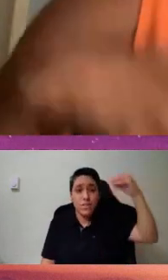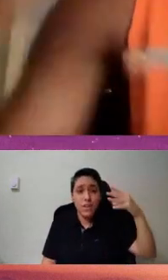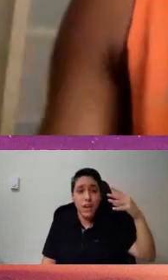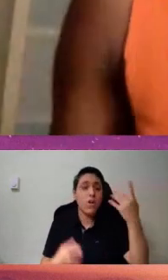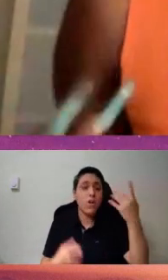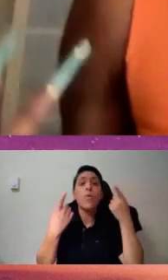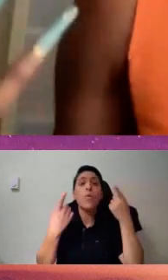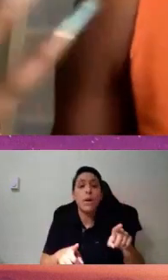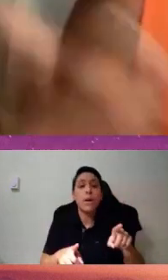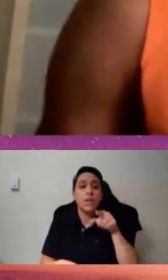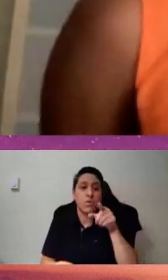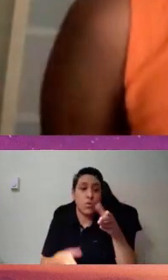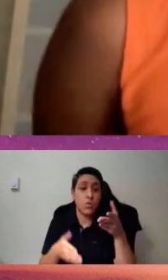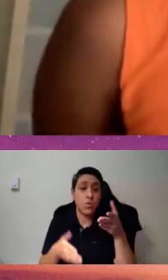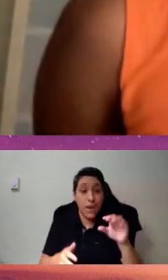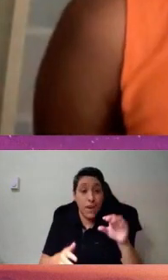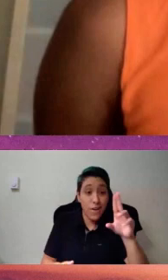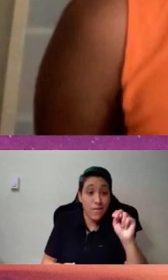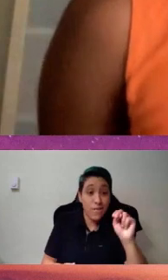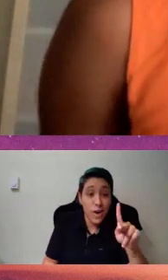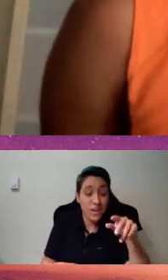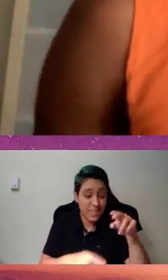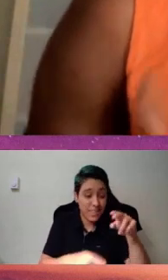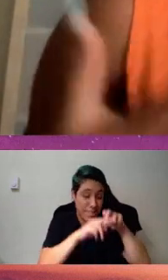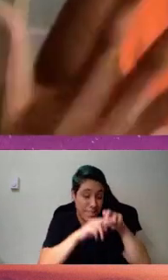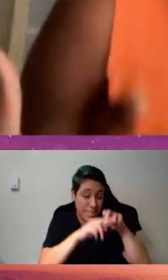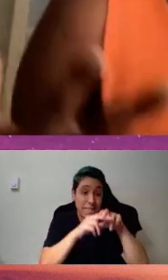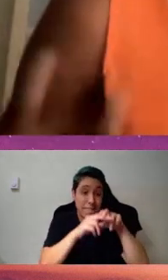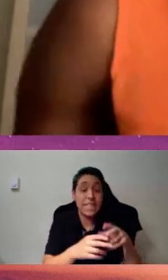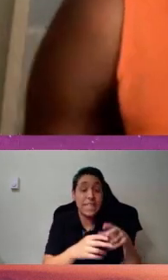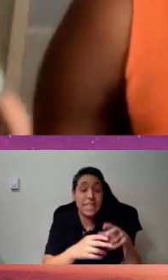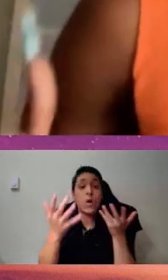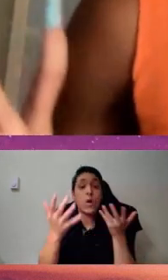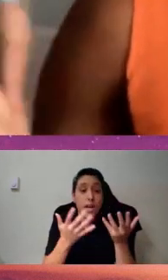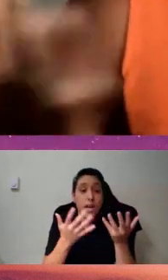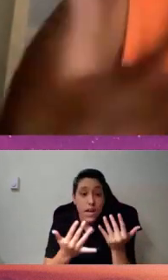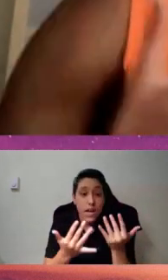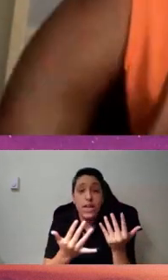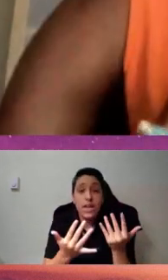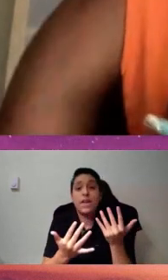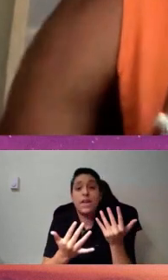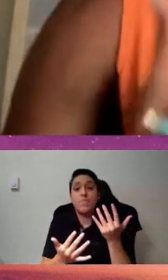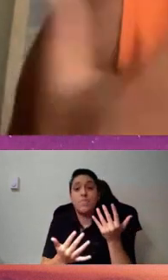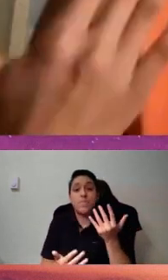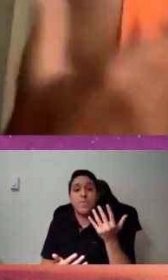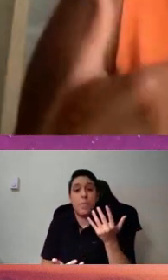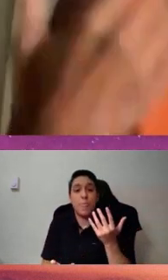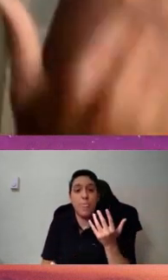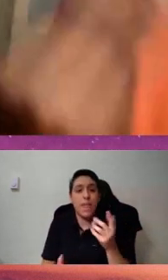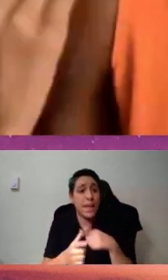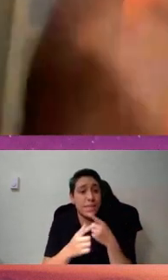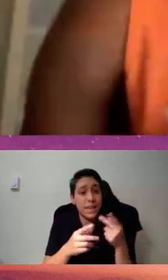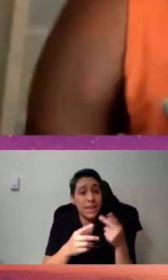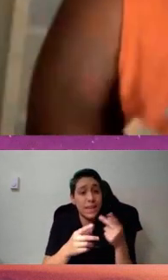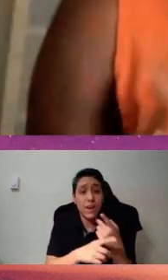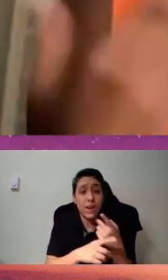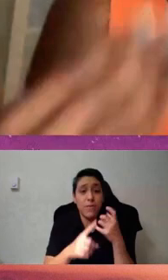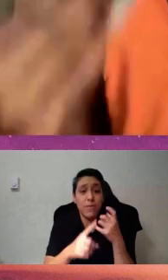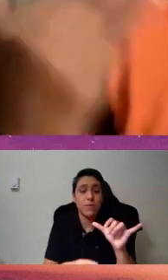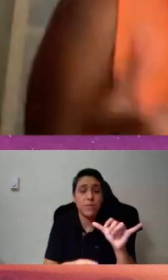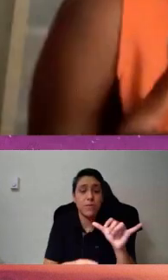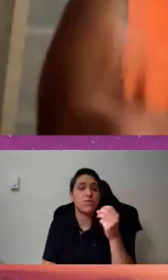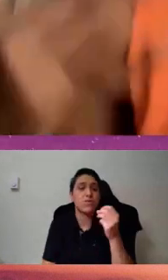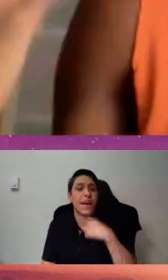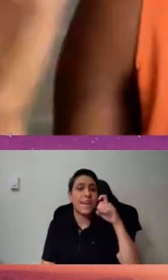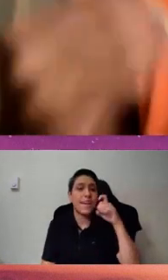mean? There's always balance, right? And so really just treating myself like, you know, again, like treating myself kind, talking